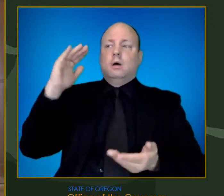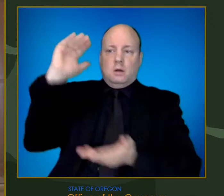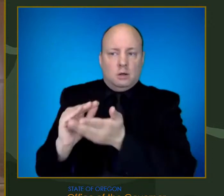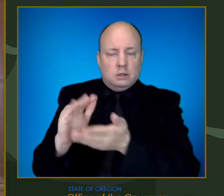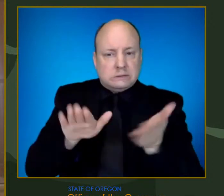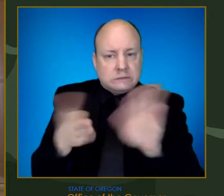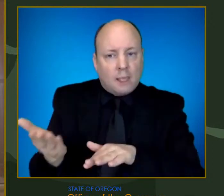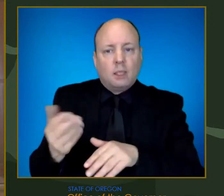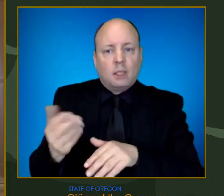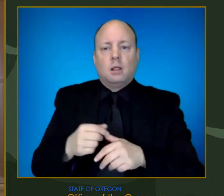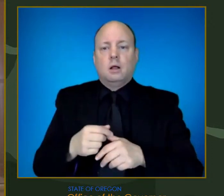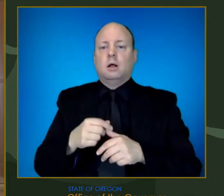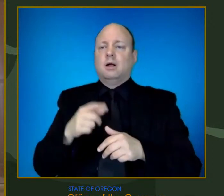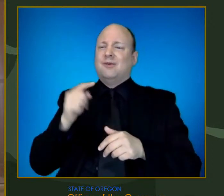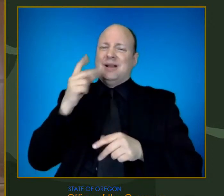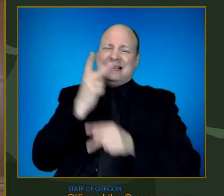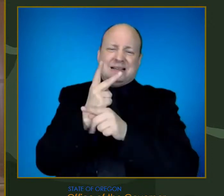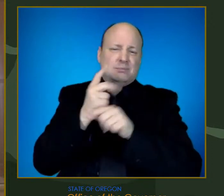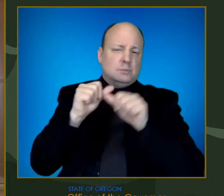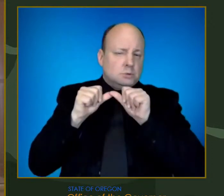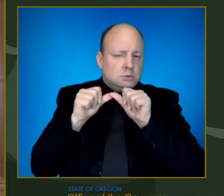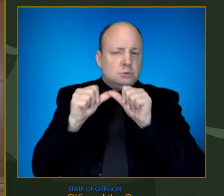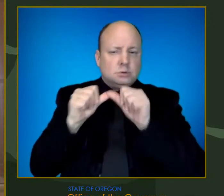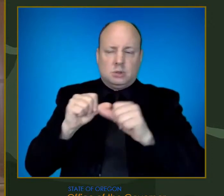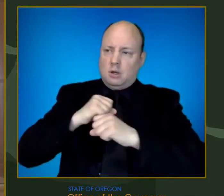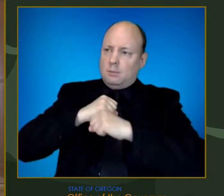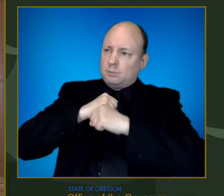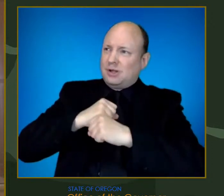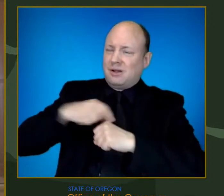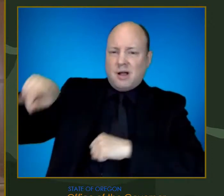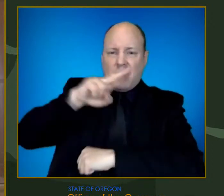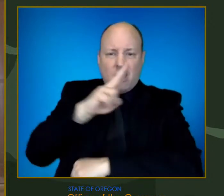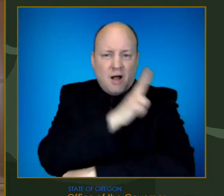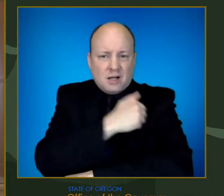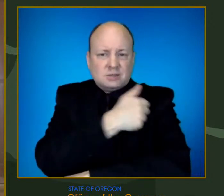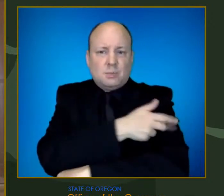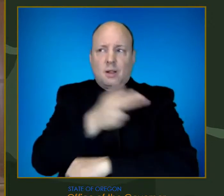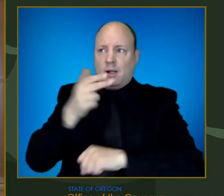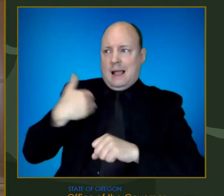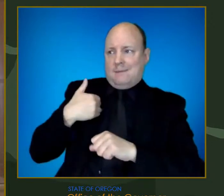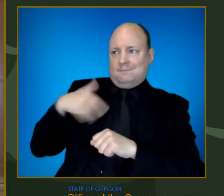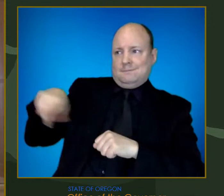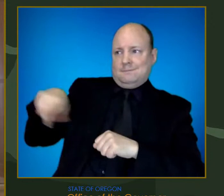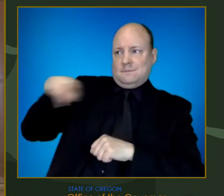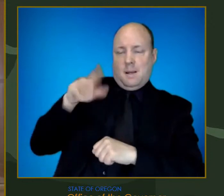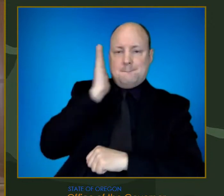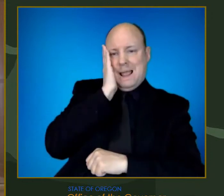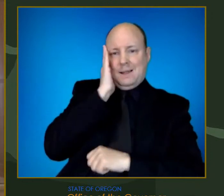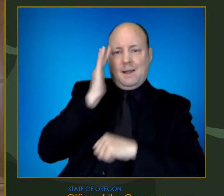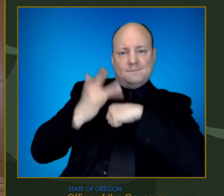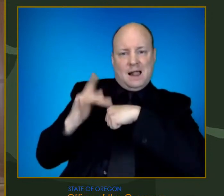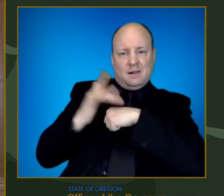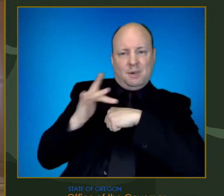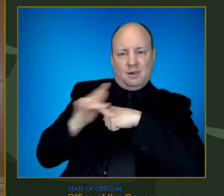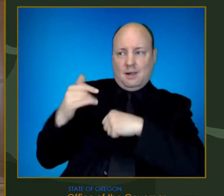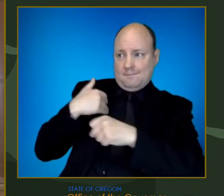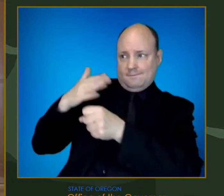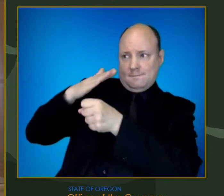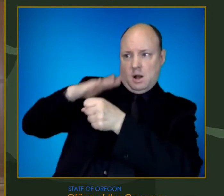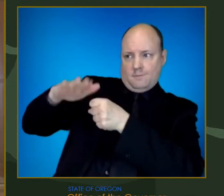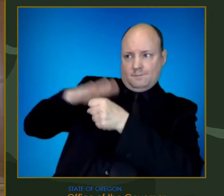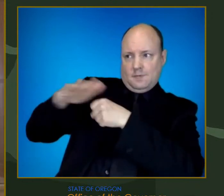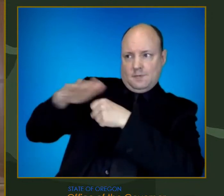preserve hospital bed capacity and ensure that we had adequate capacity in our healthcare